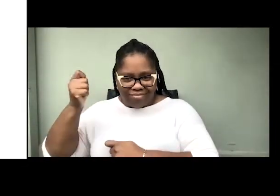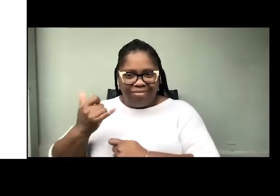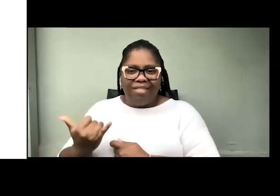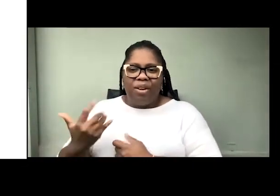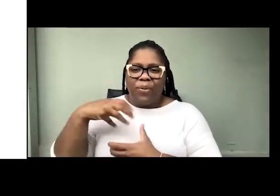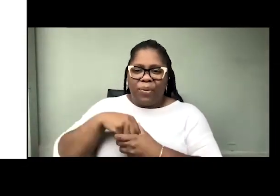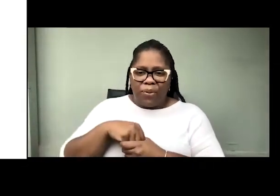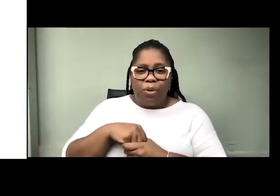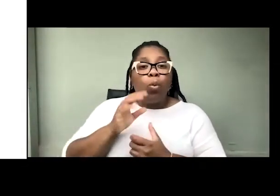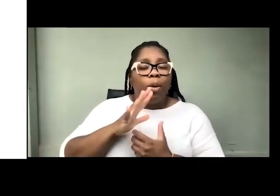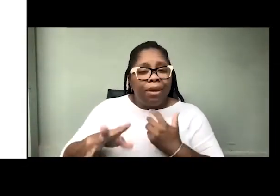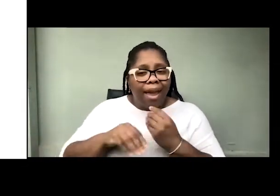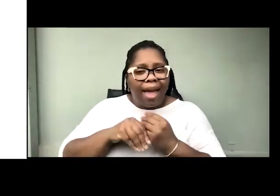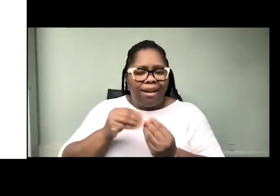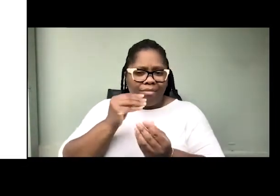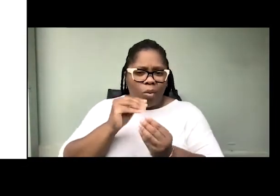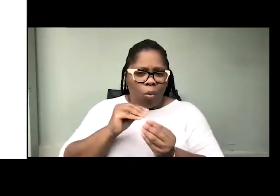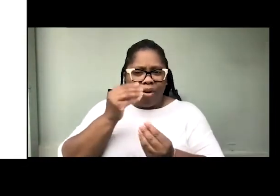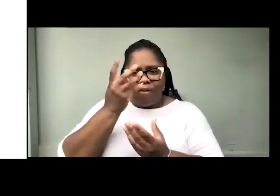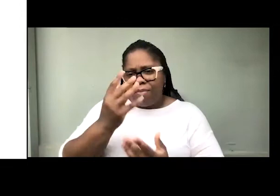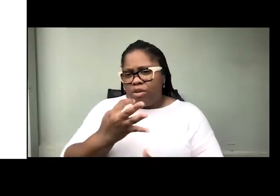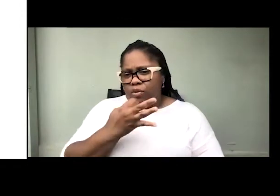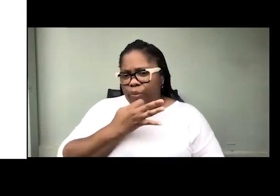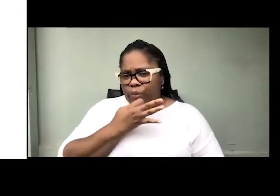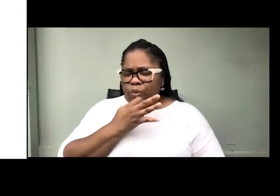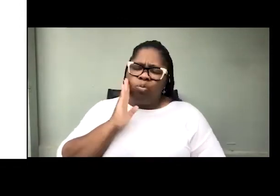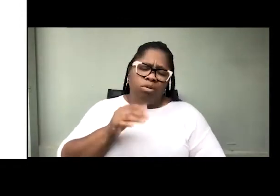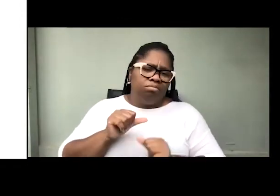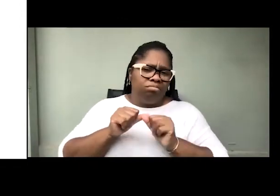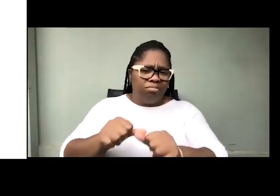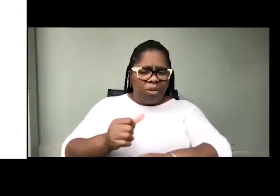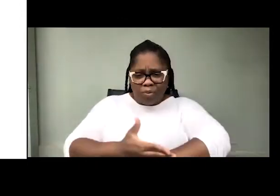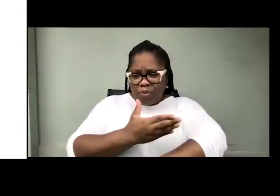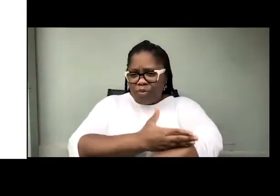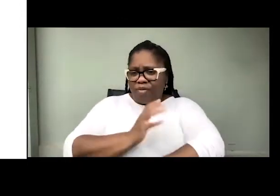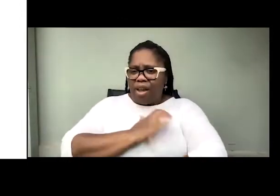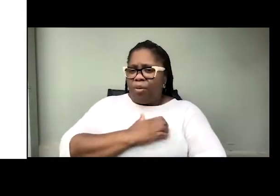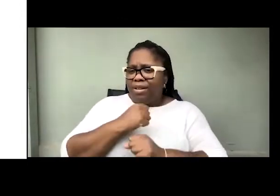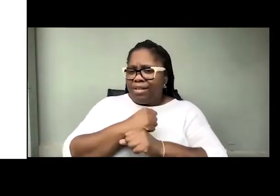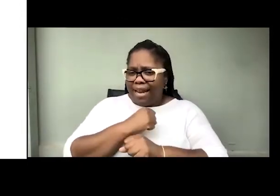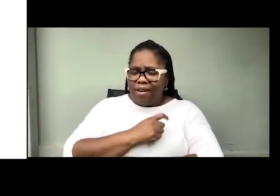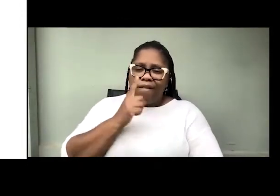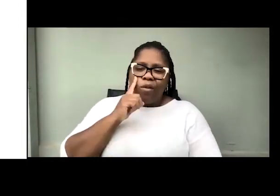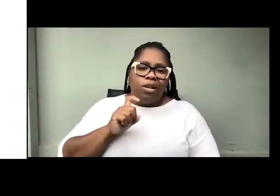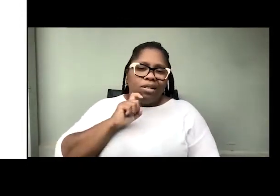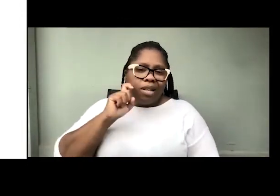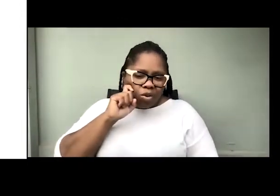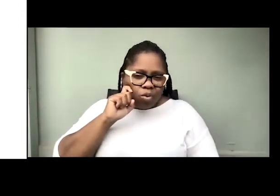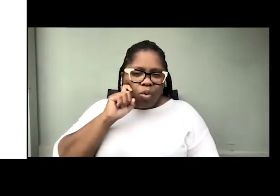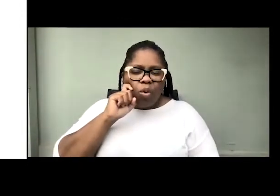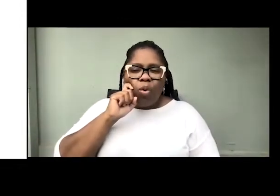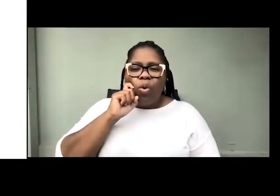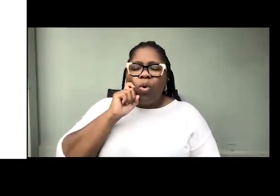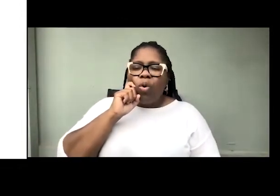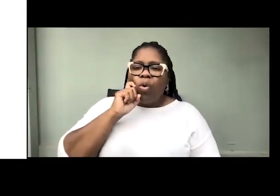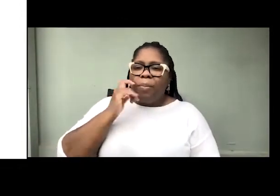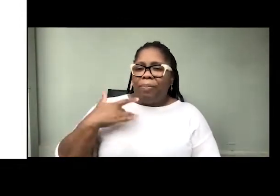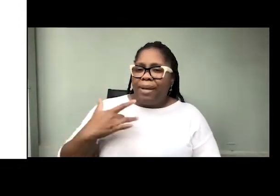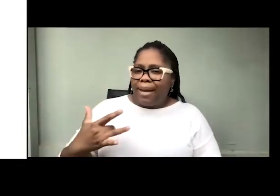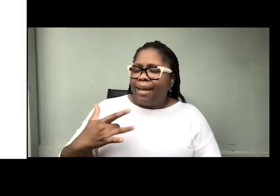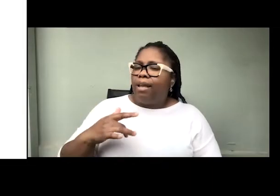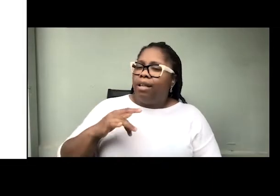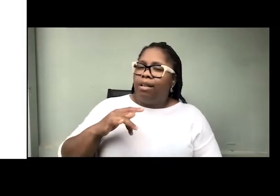be adding soon. We will continue to improve the data we have available on sexual orientation and gender identity. We have